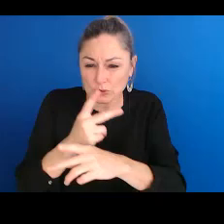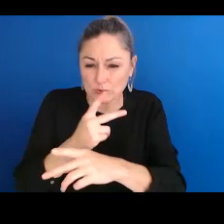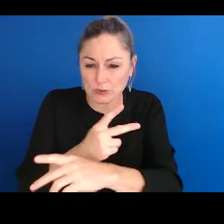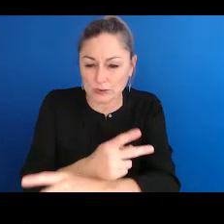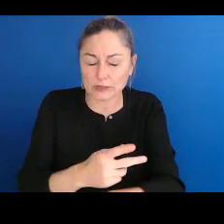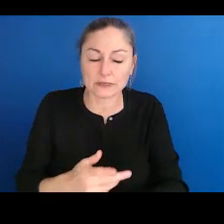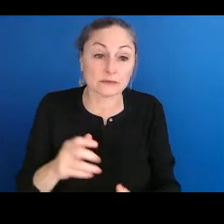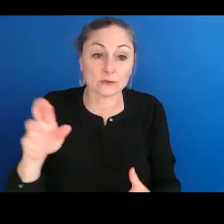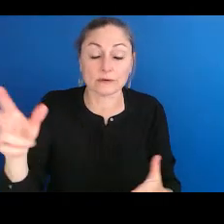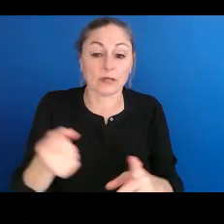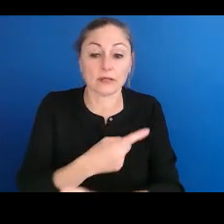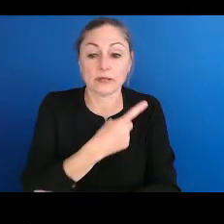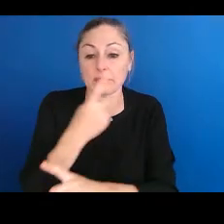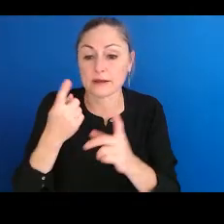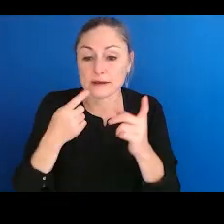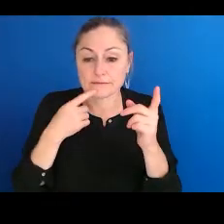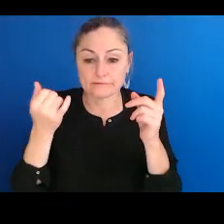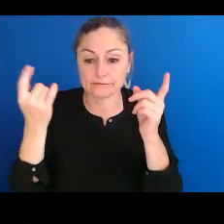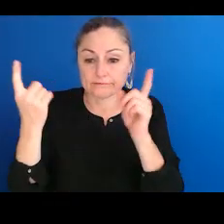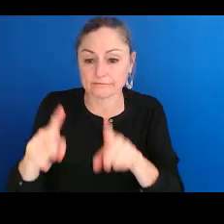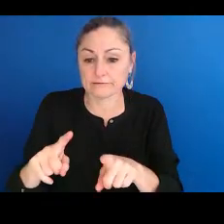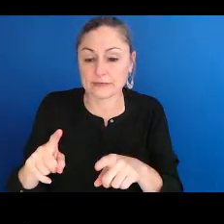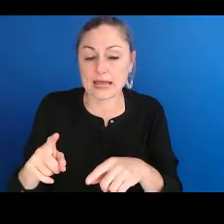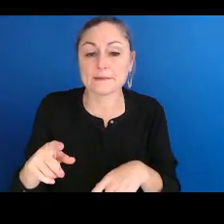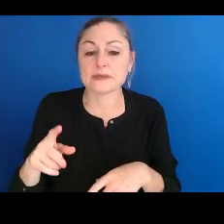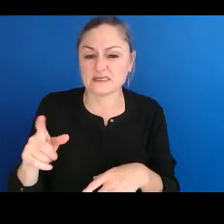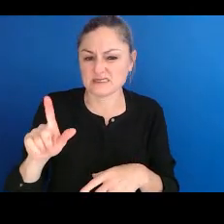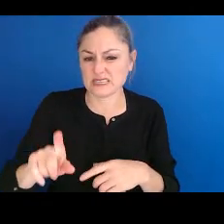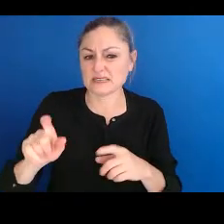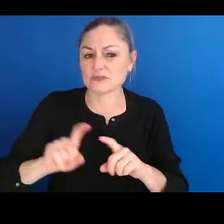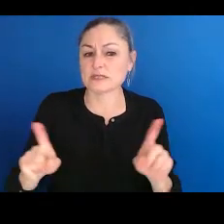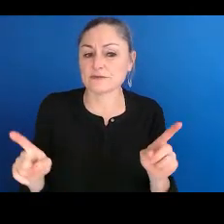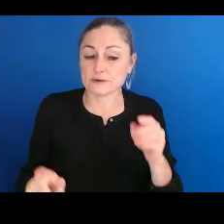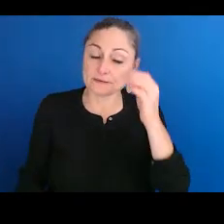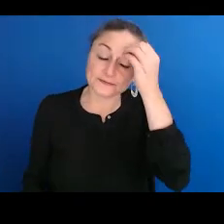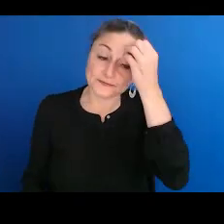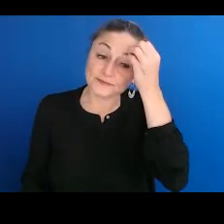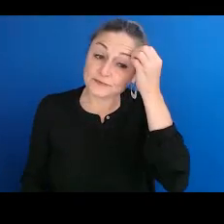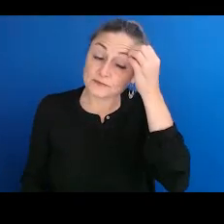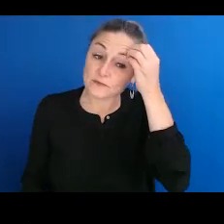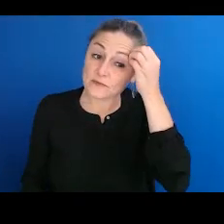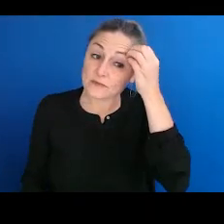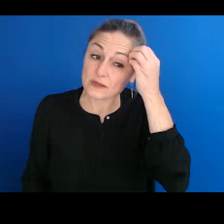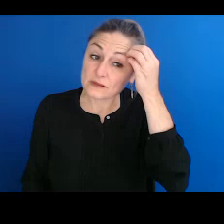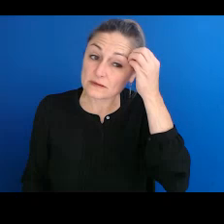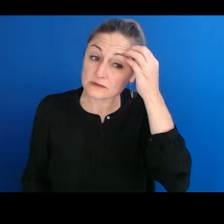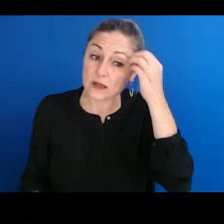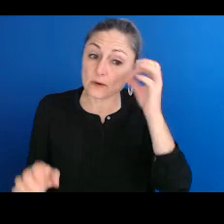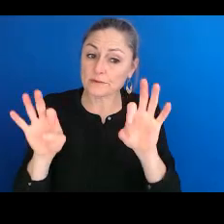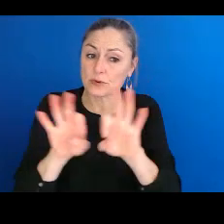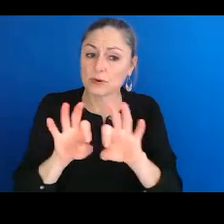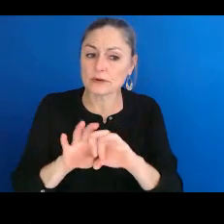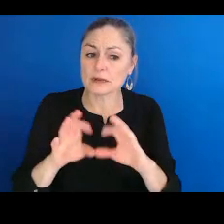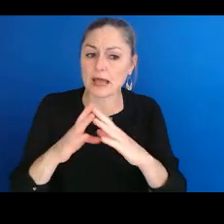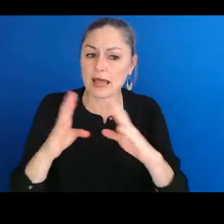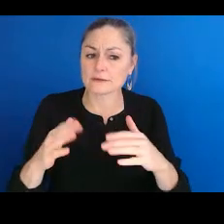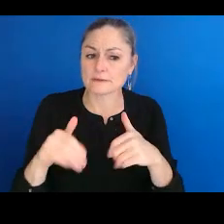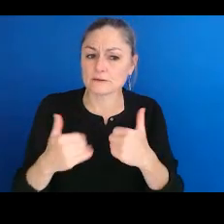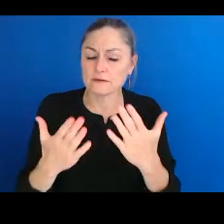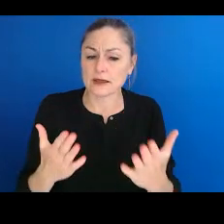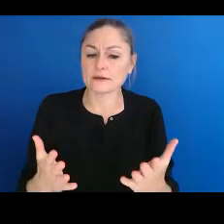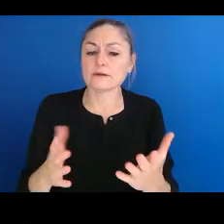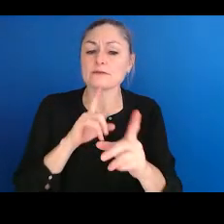an accident happens, and someone's needs are different than they used to be. So it's important that a housing provider is responsive to a